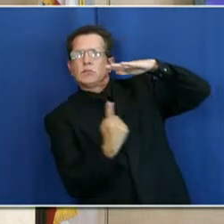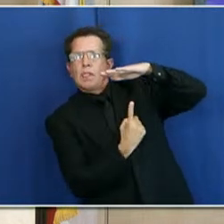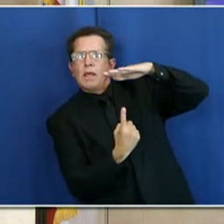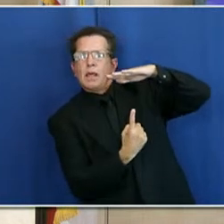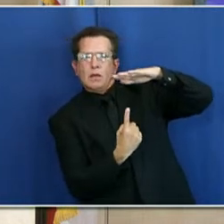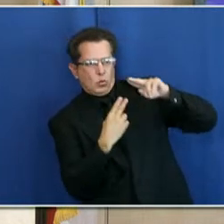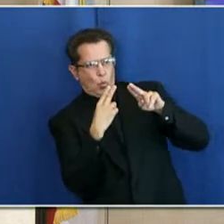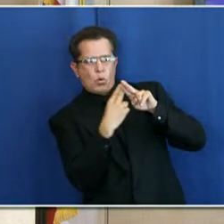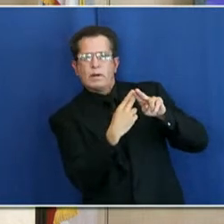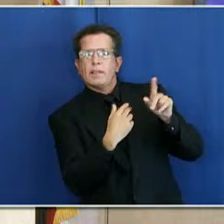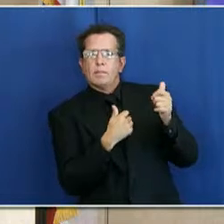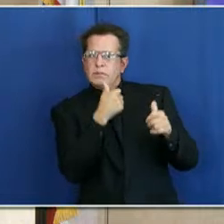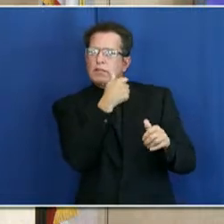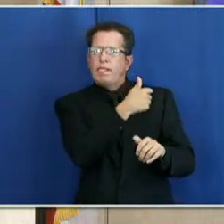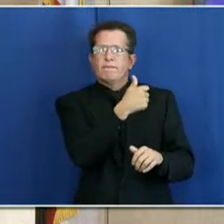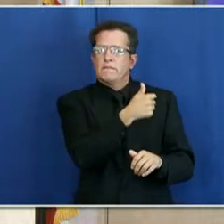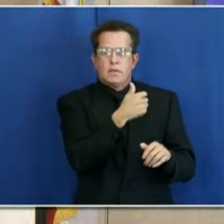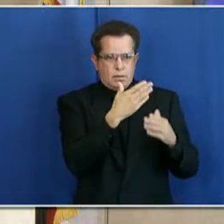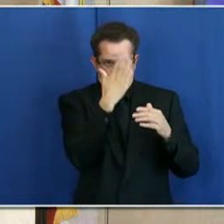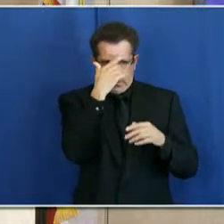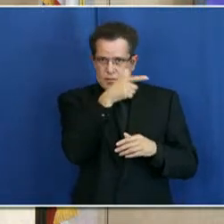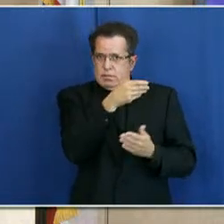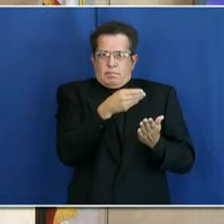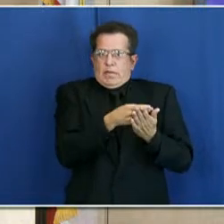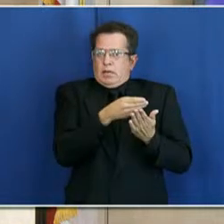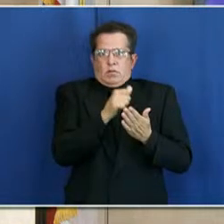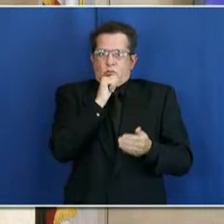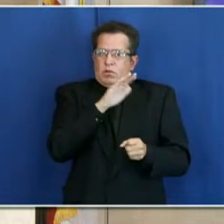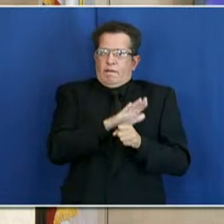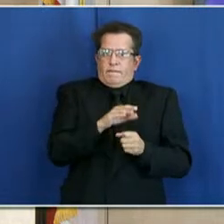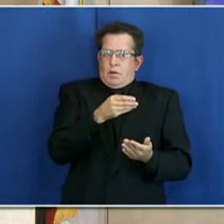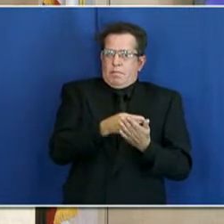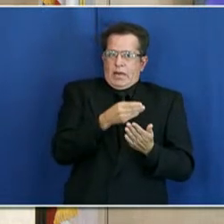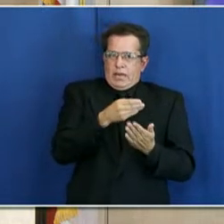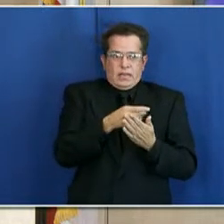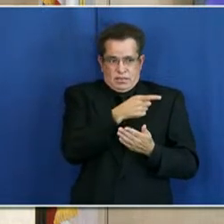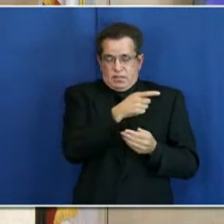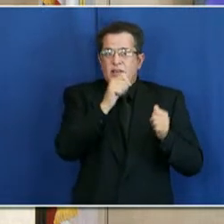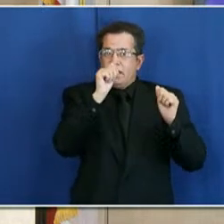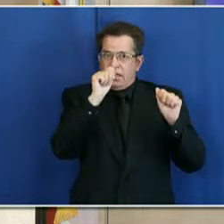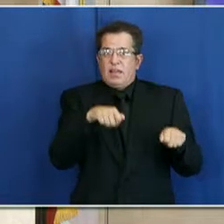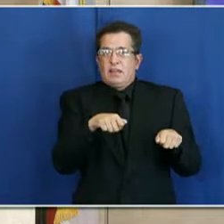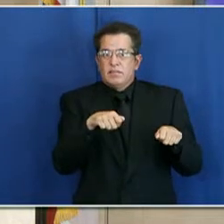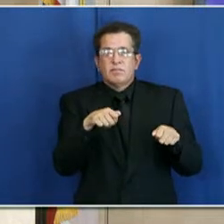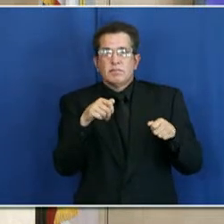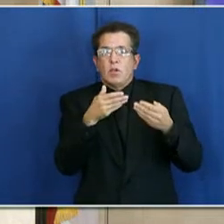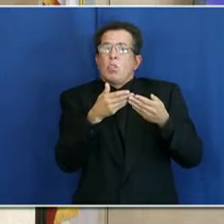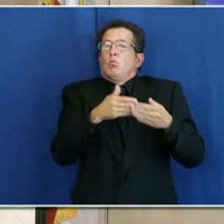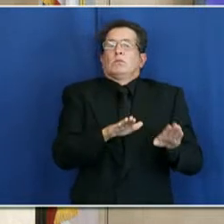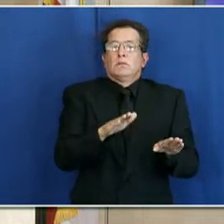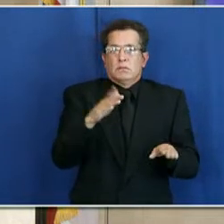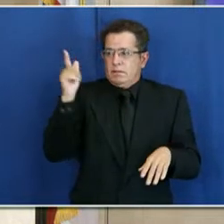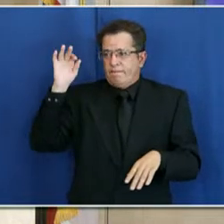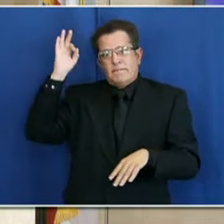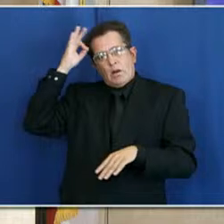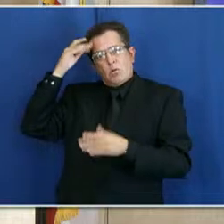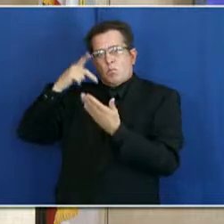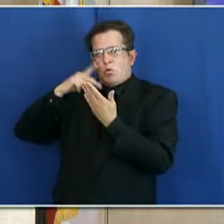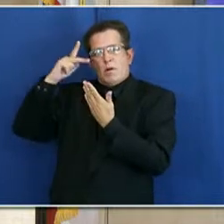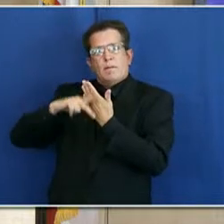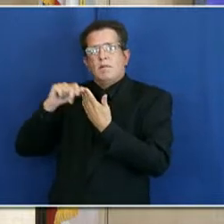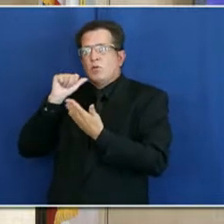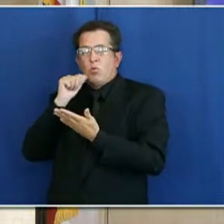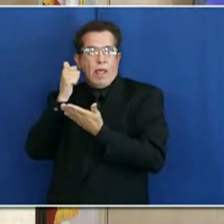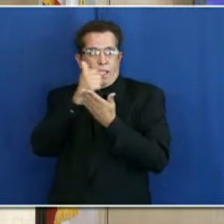contact and need to quarantine. But because of their economic situation, they could fall through the cracks in available state and federal programs, and they're forced to make a